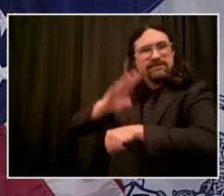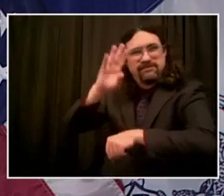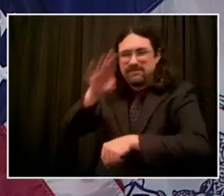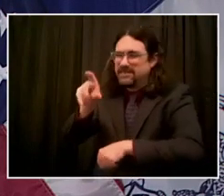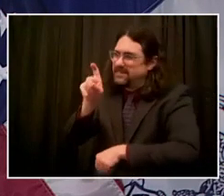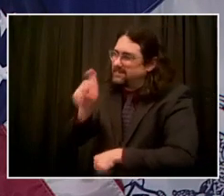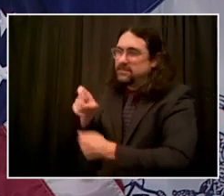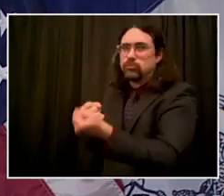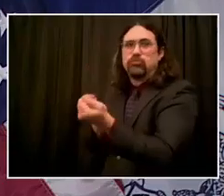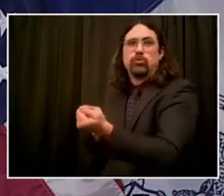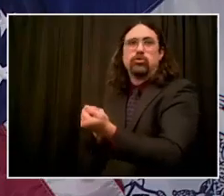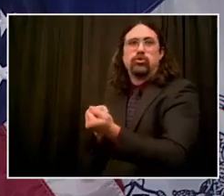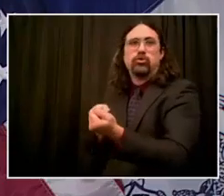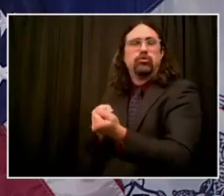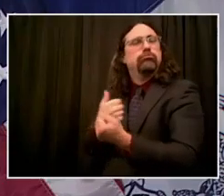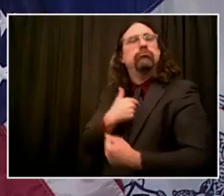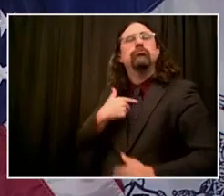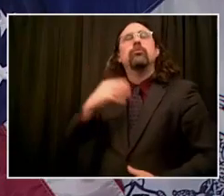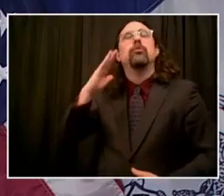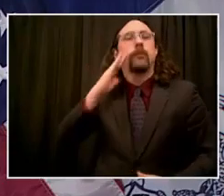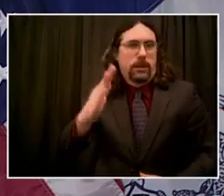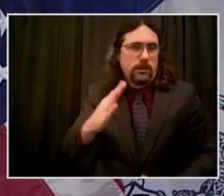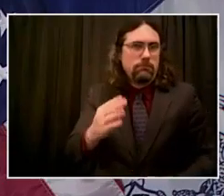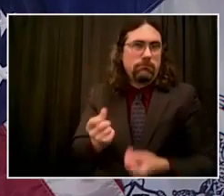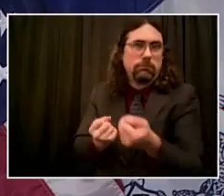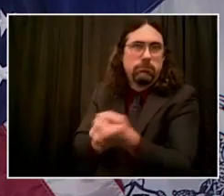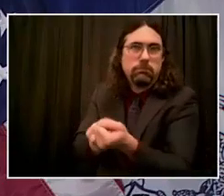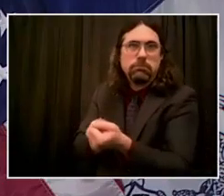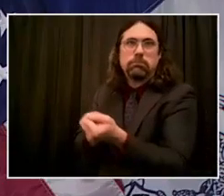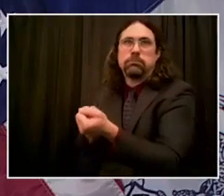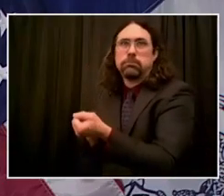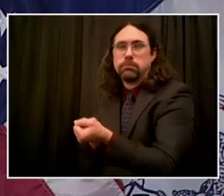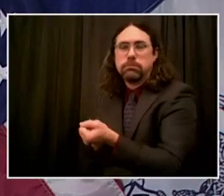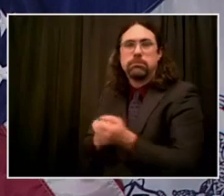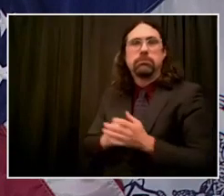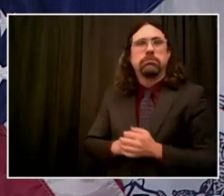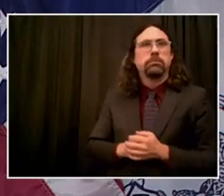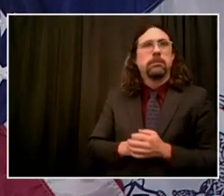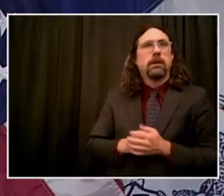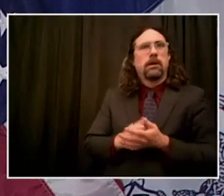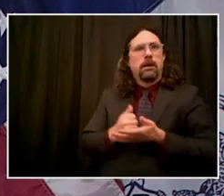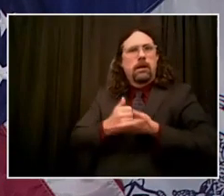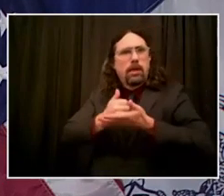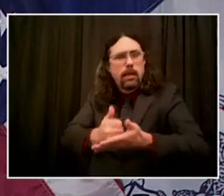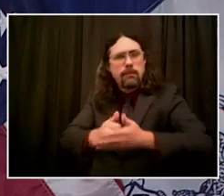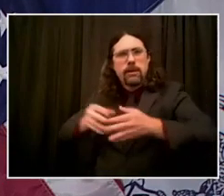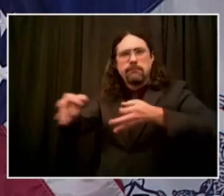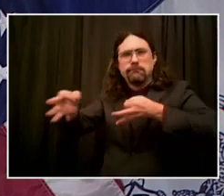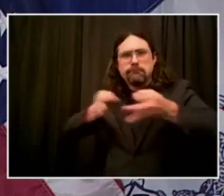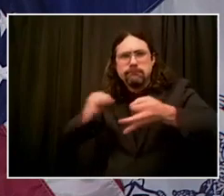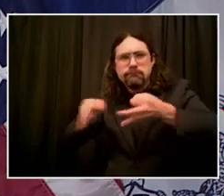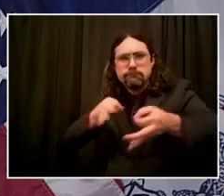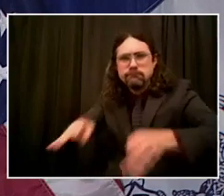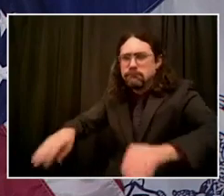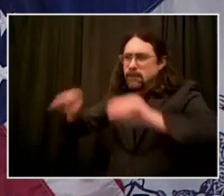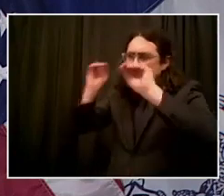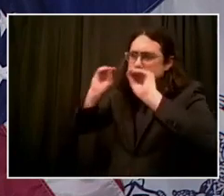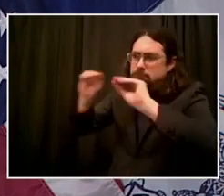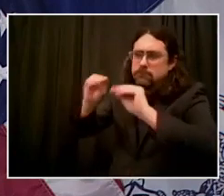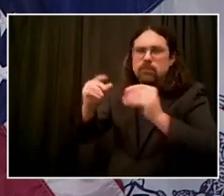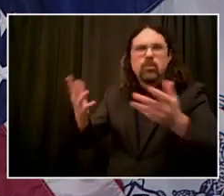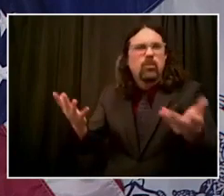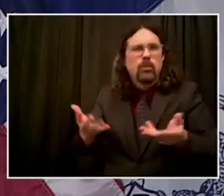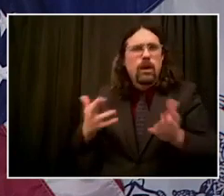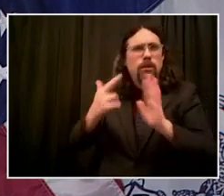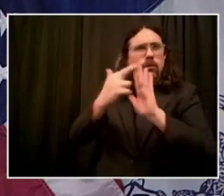rules, and that real people will work with each small business to make it work. We're going to get those face coverings to businesses for free. We're going to